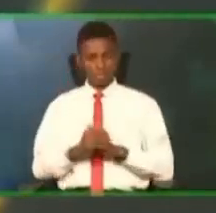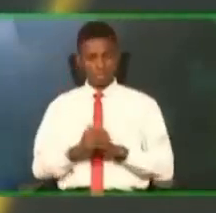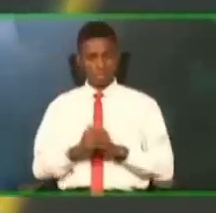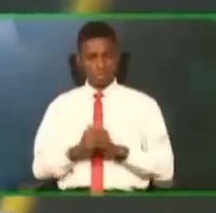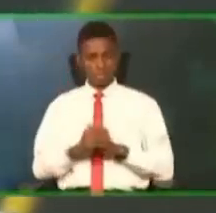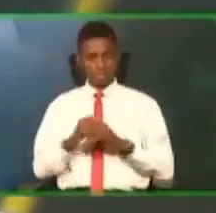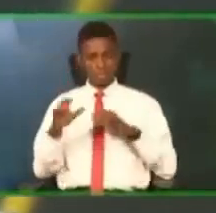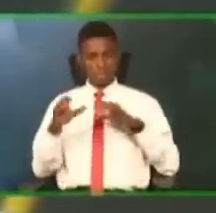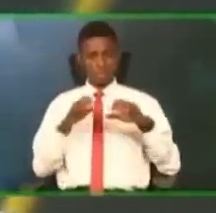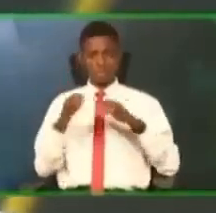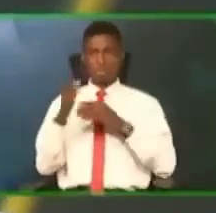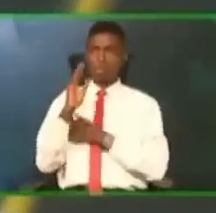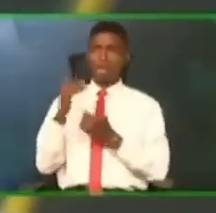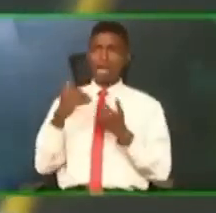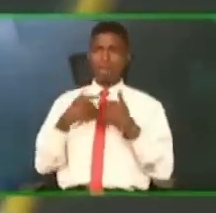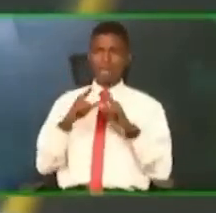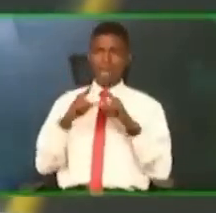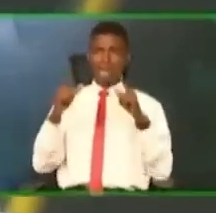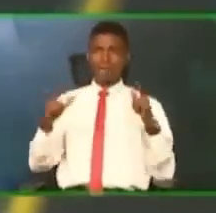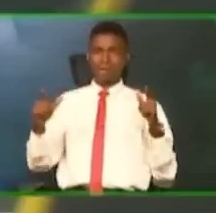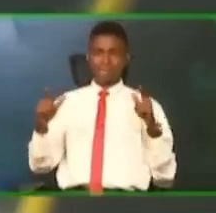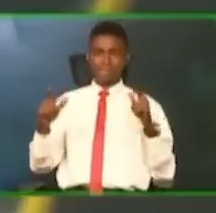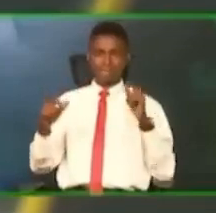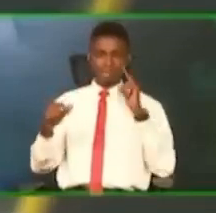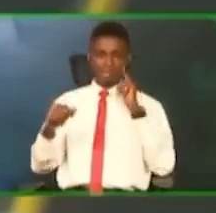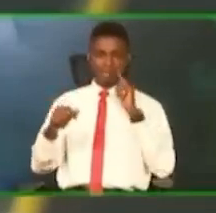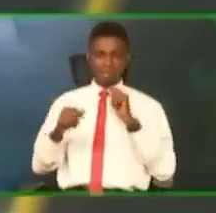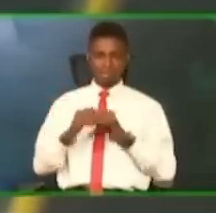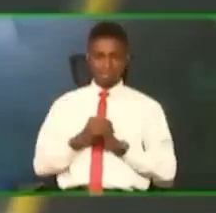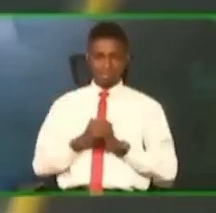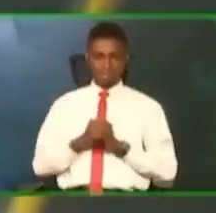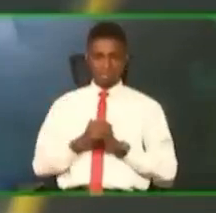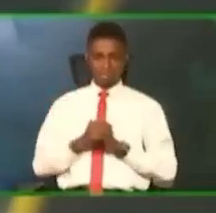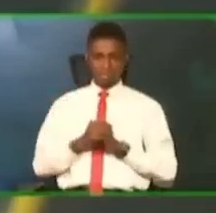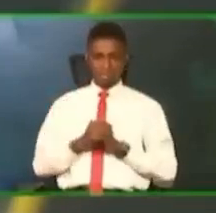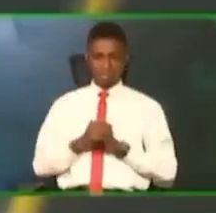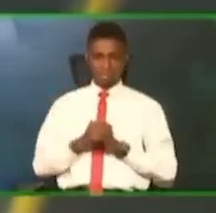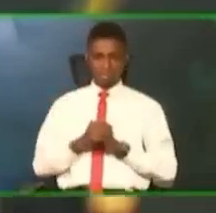Does he have a language? Hallelujah.